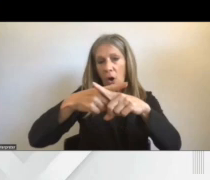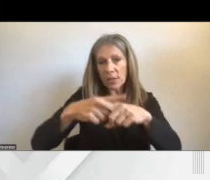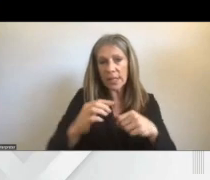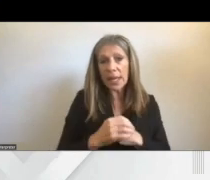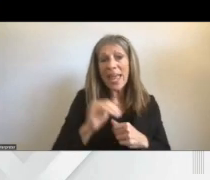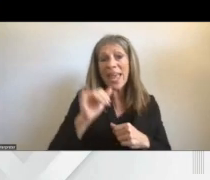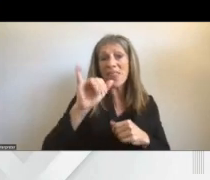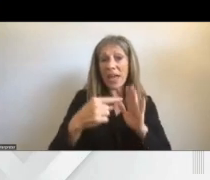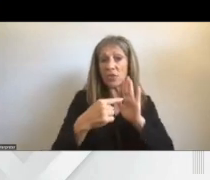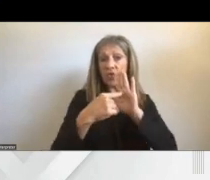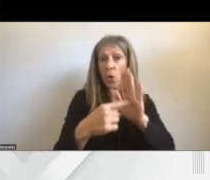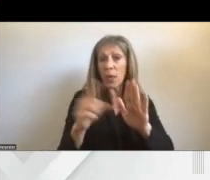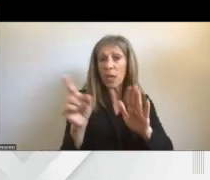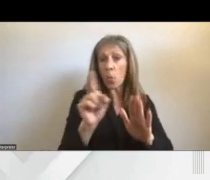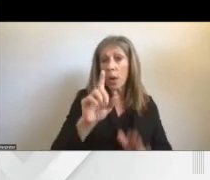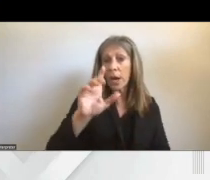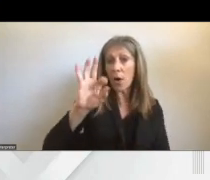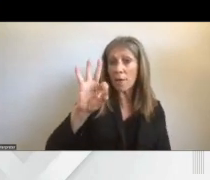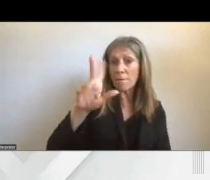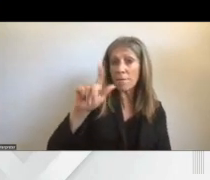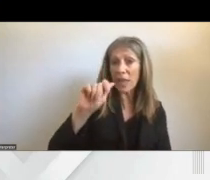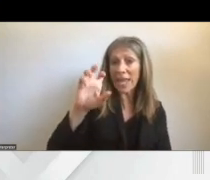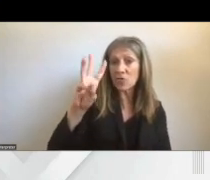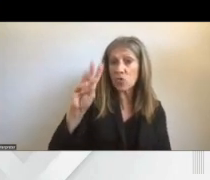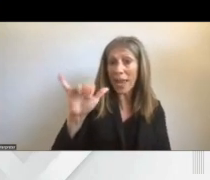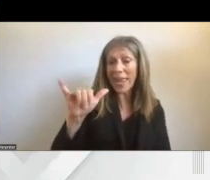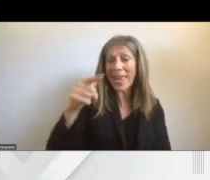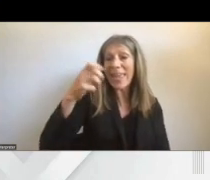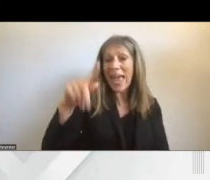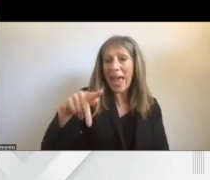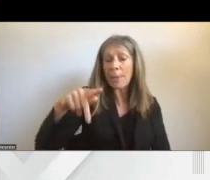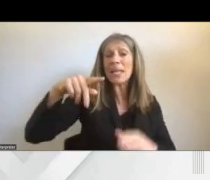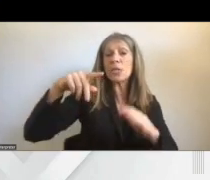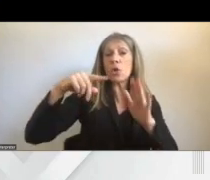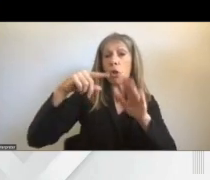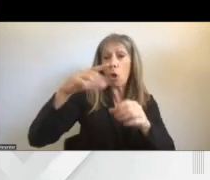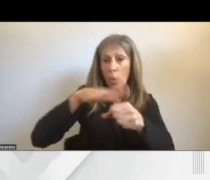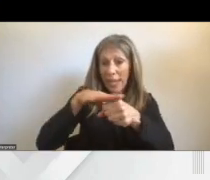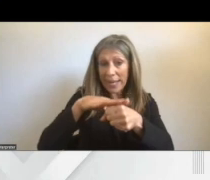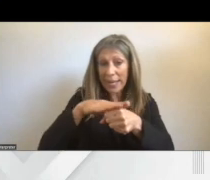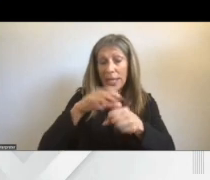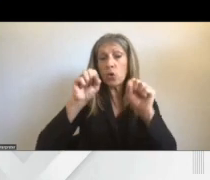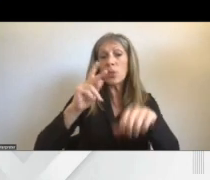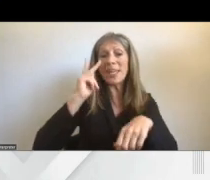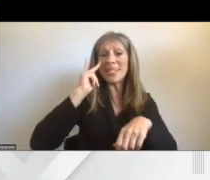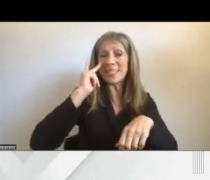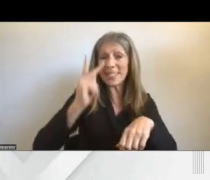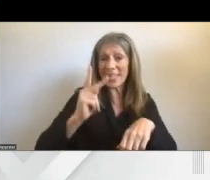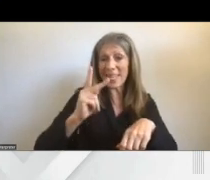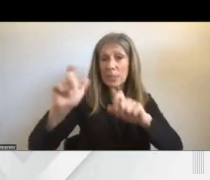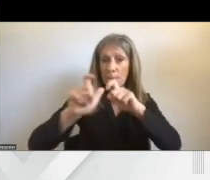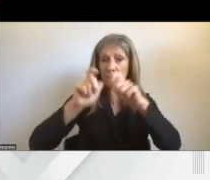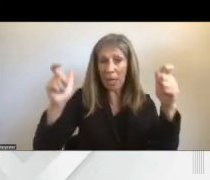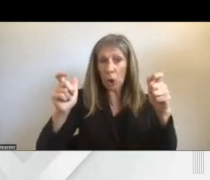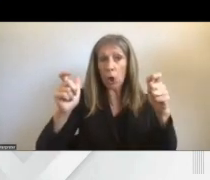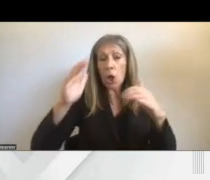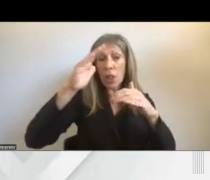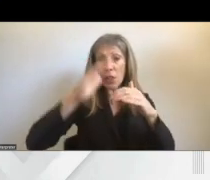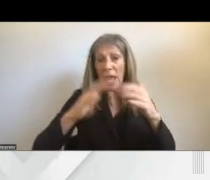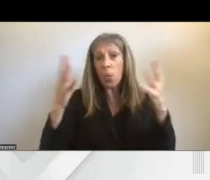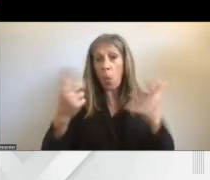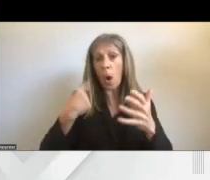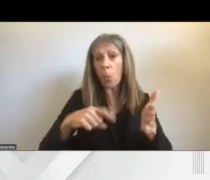labeled where a flangeway gap is located. And in this case, as you can see, it's significantly bigger than what we